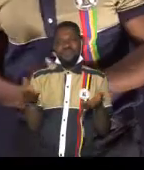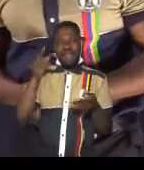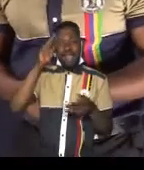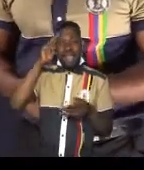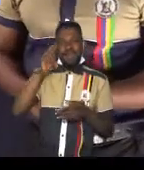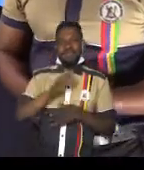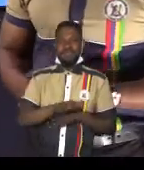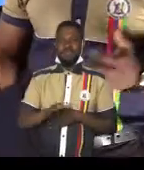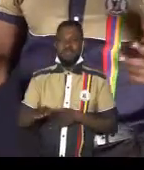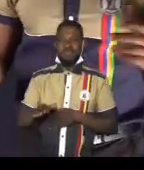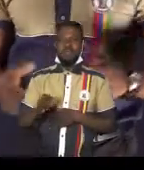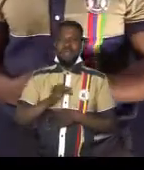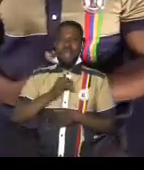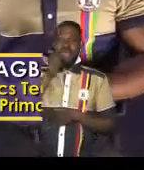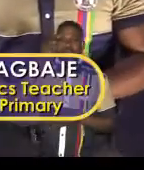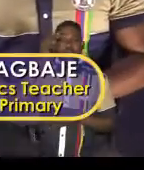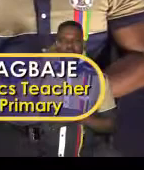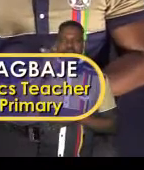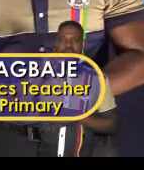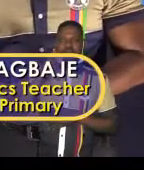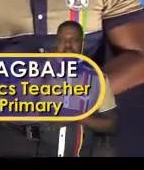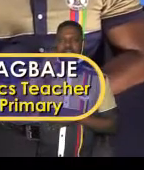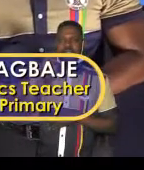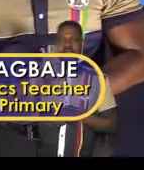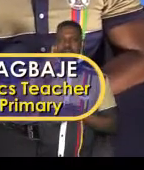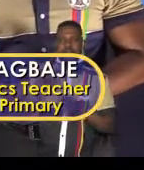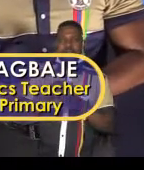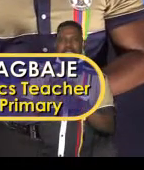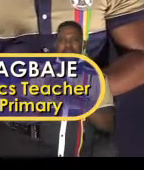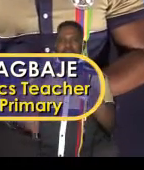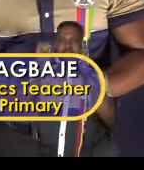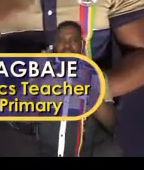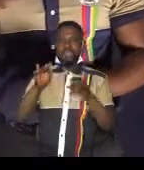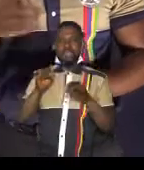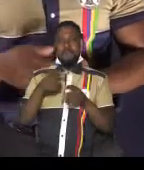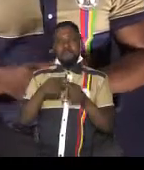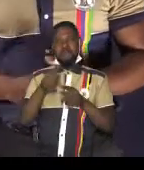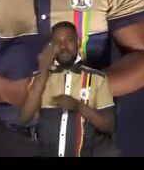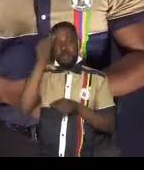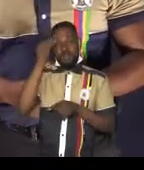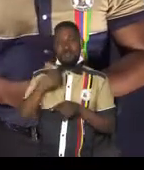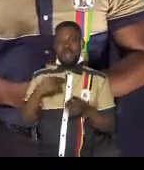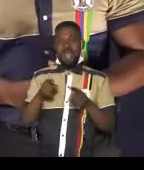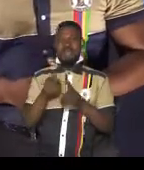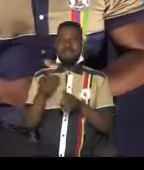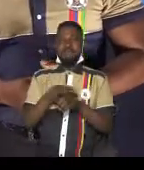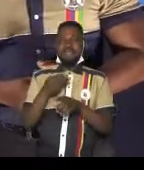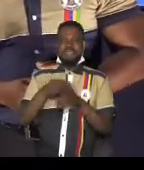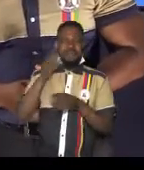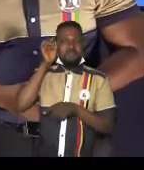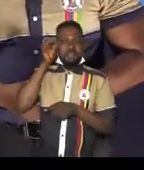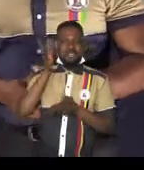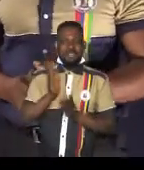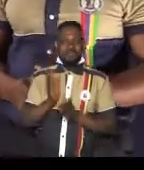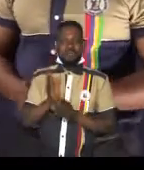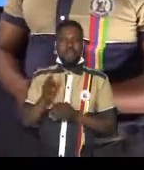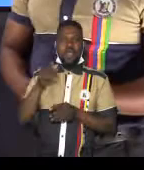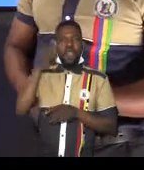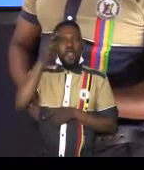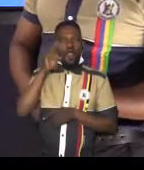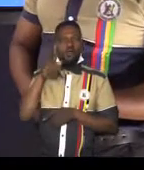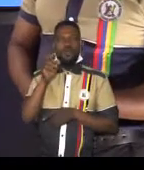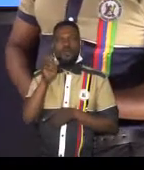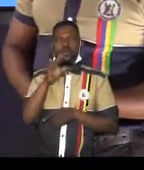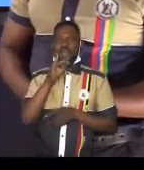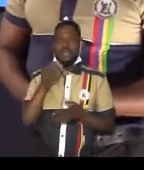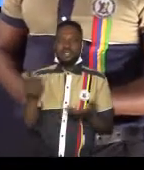Hello children, I am Uncle Agbaje, your mathematics teacher. But you know me as the mathematician. Uncle Popo